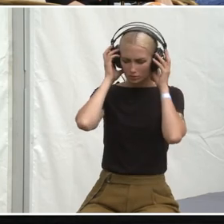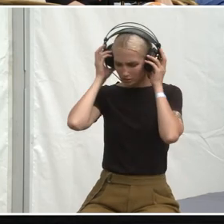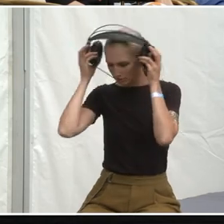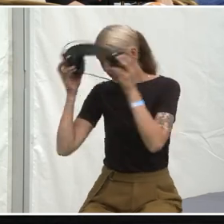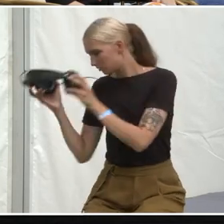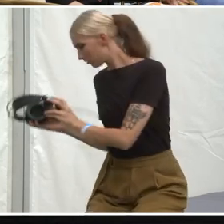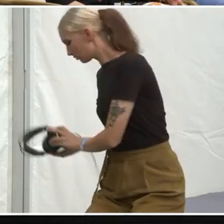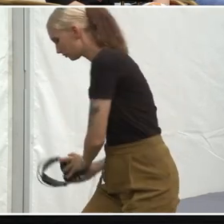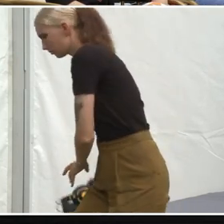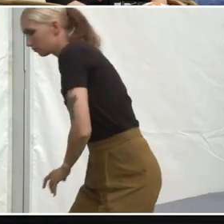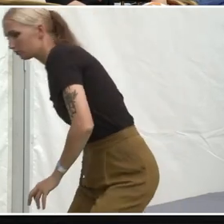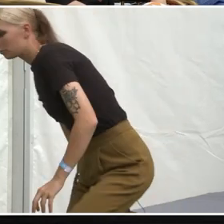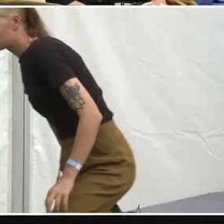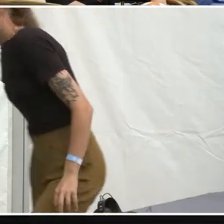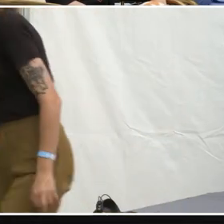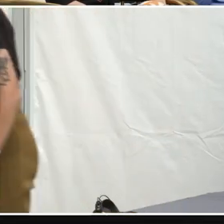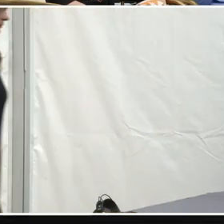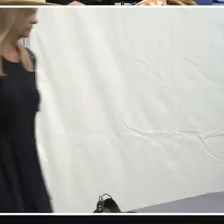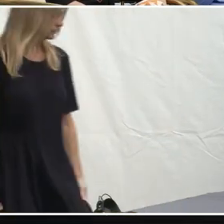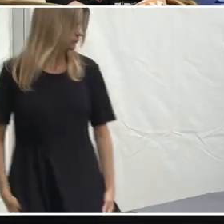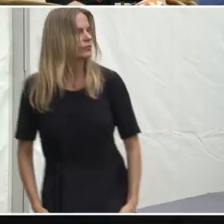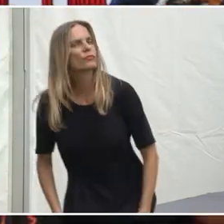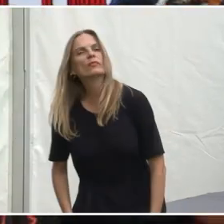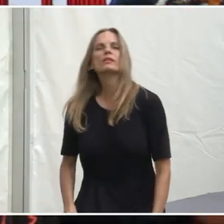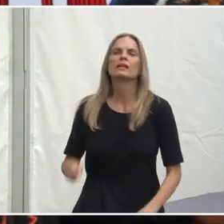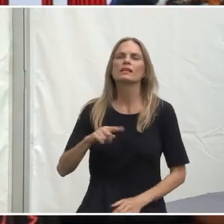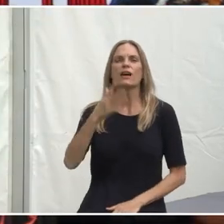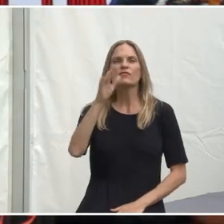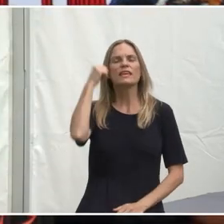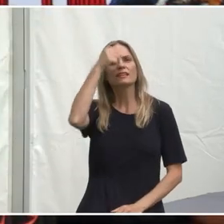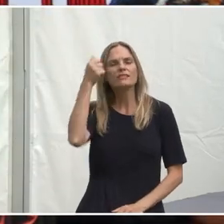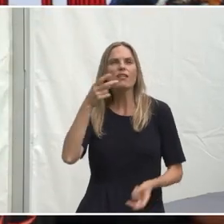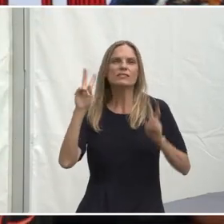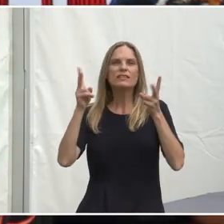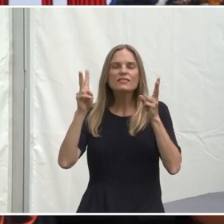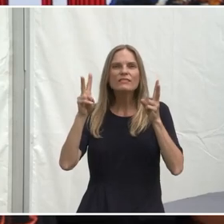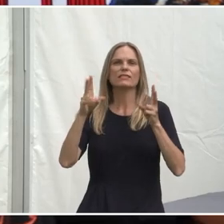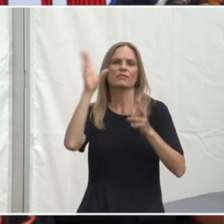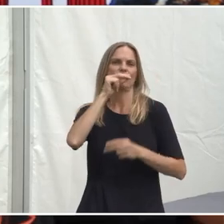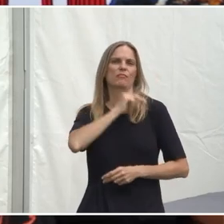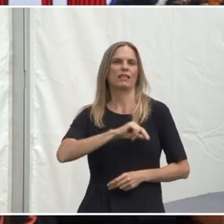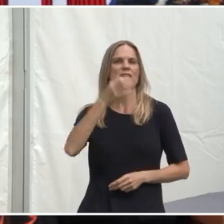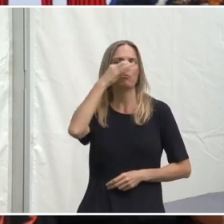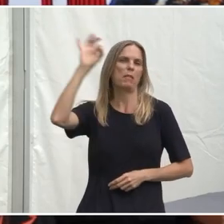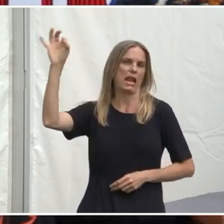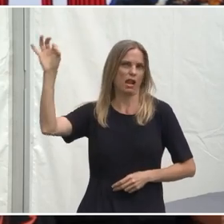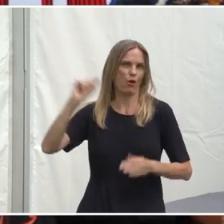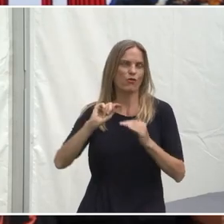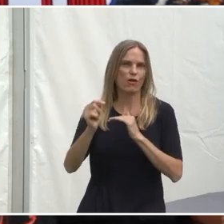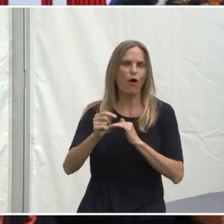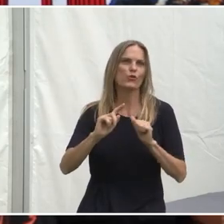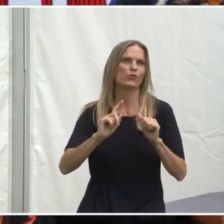15-year-olds making millions by dancing on TikTok, buying houses when they're 20, you know. And then you see that and feel